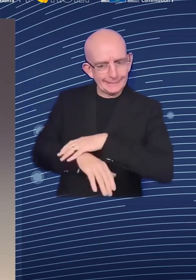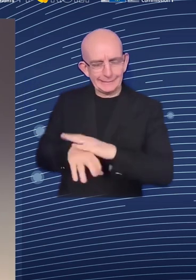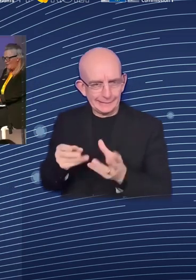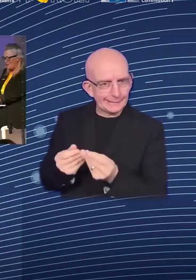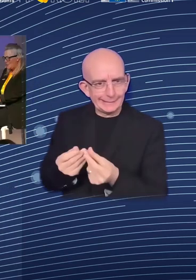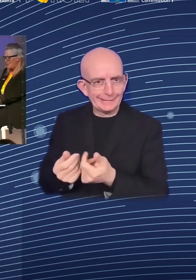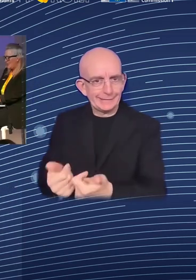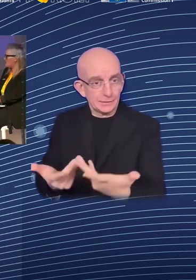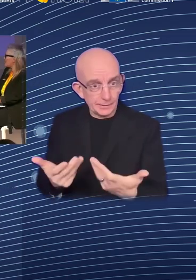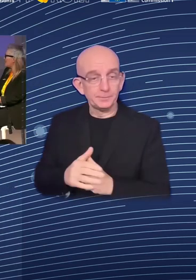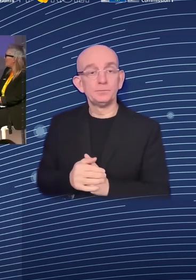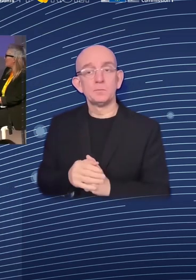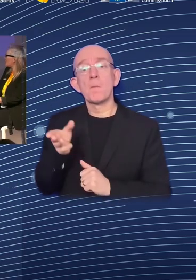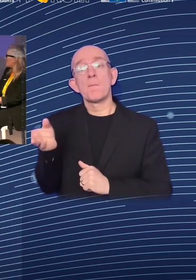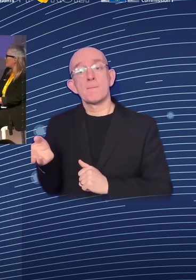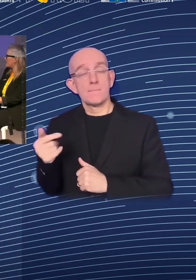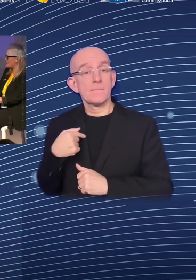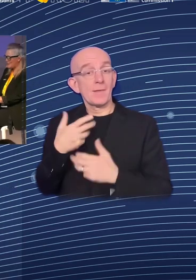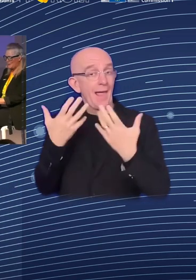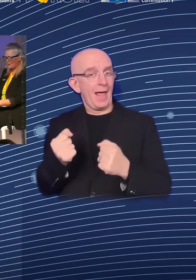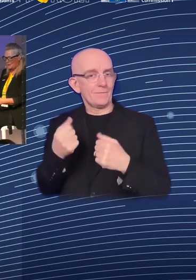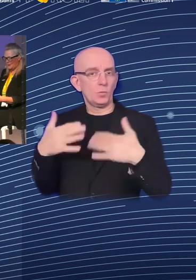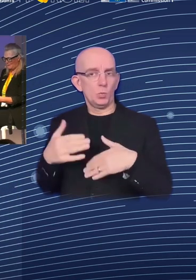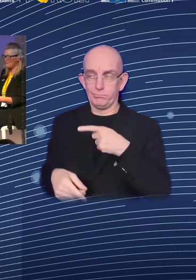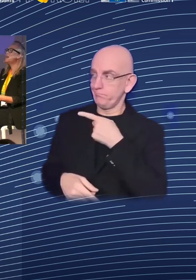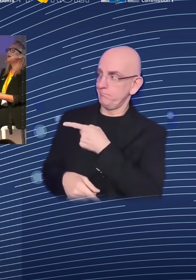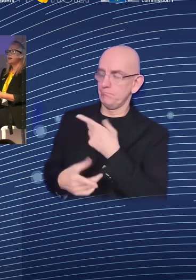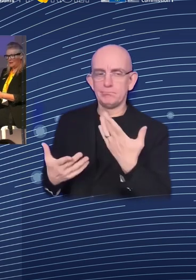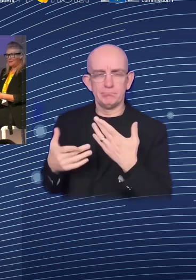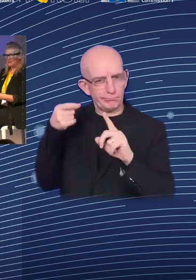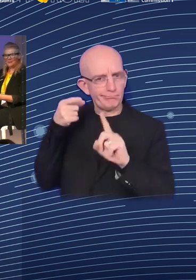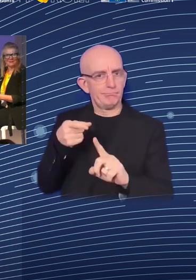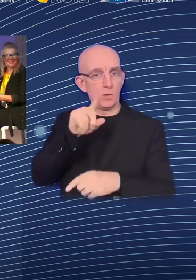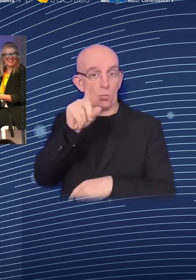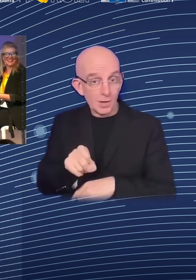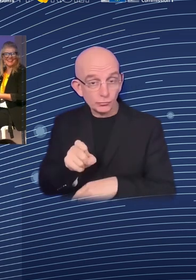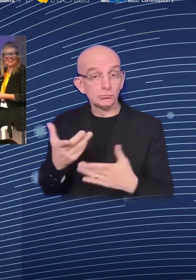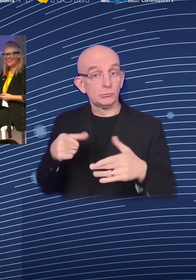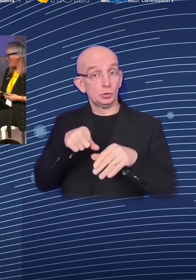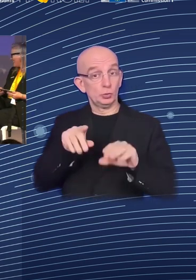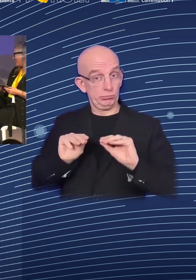in the VET centres involved in your project? Yes. Yes.